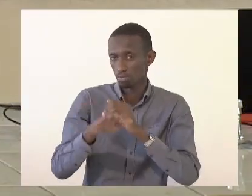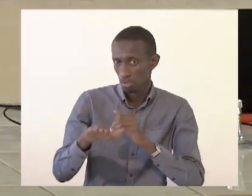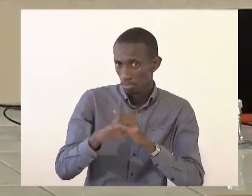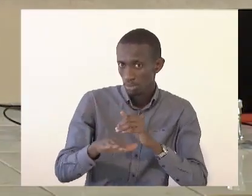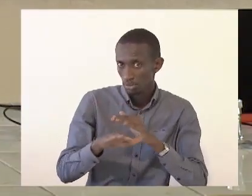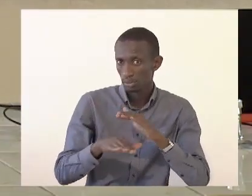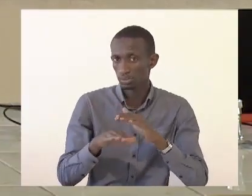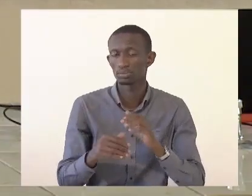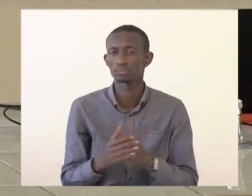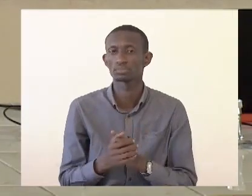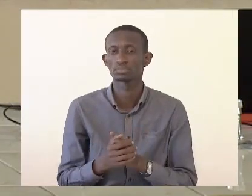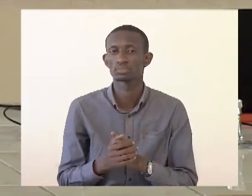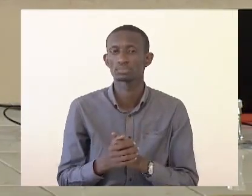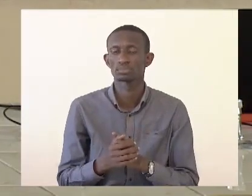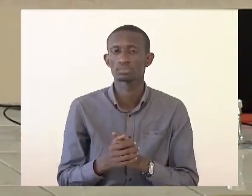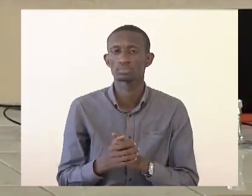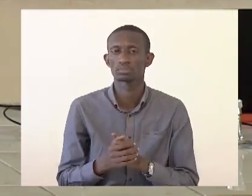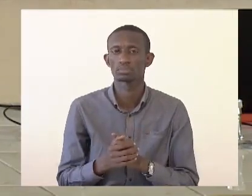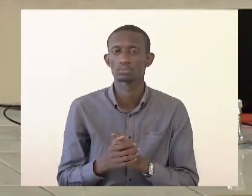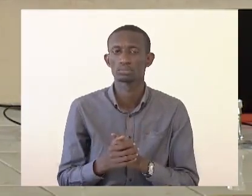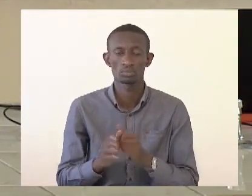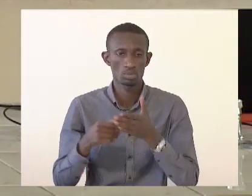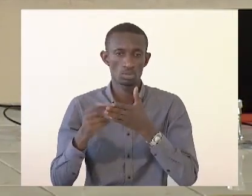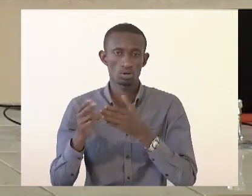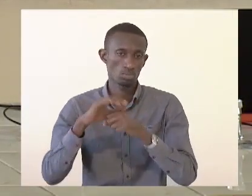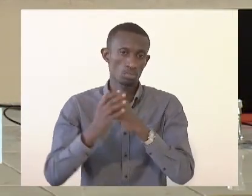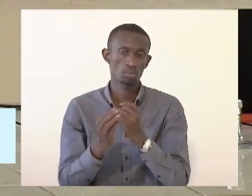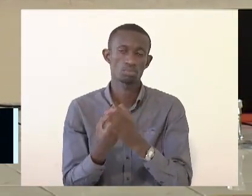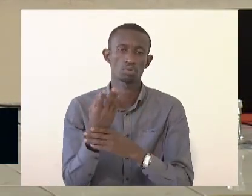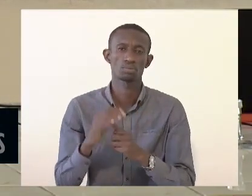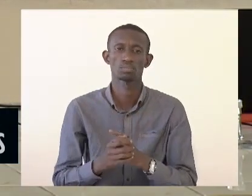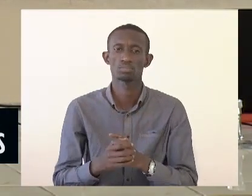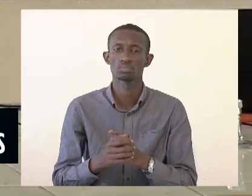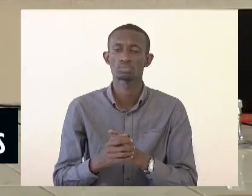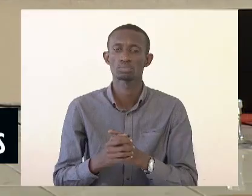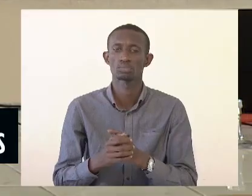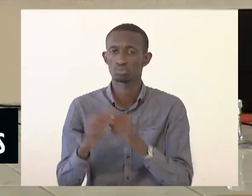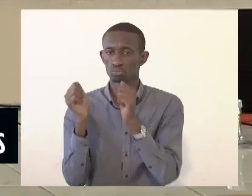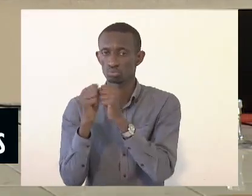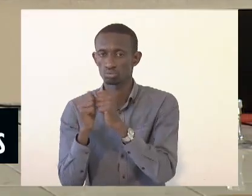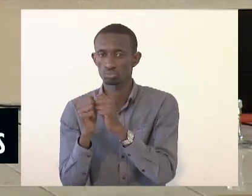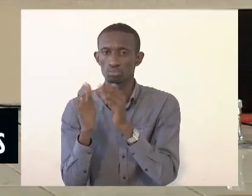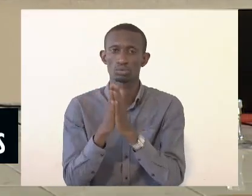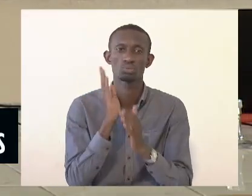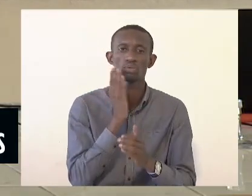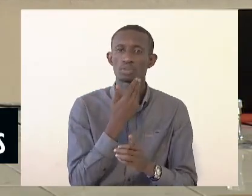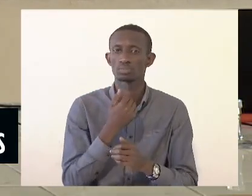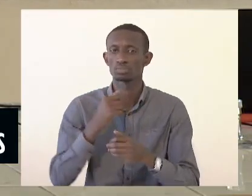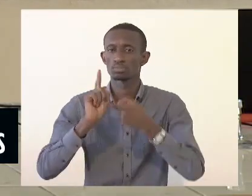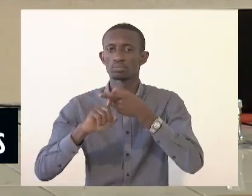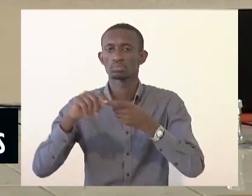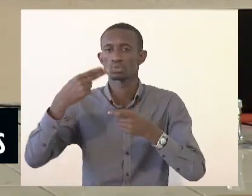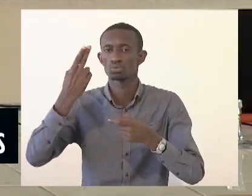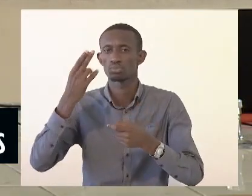oxide reacting with an acid, so we produce a salt and water. So one of the products is